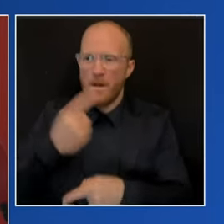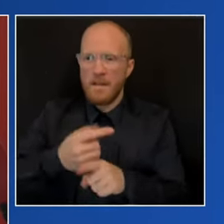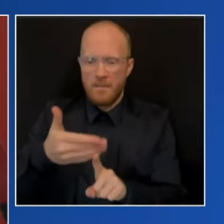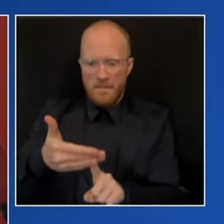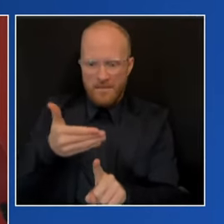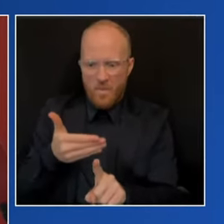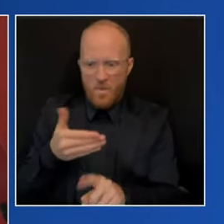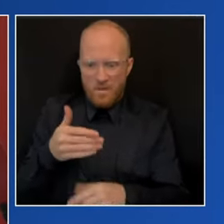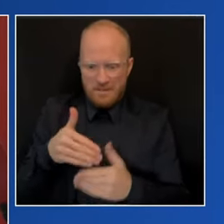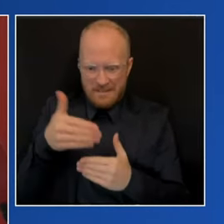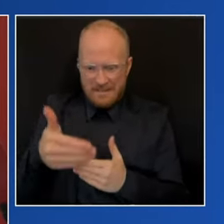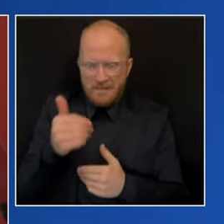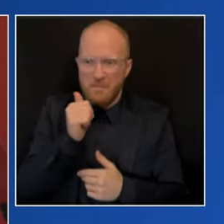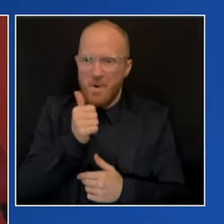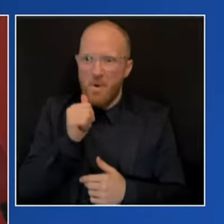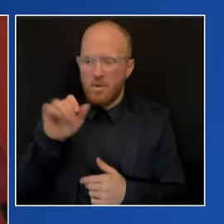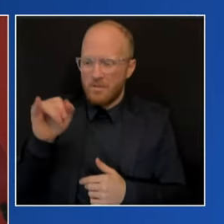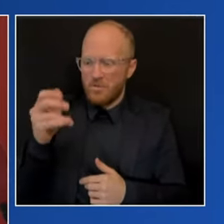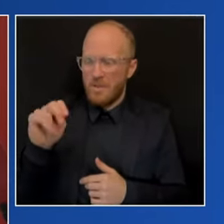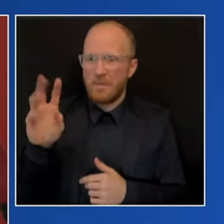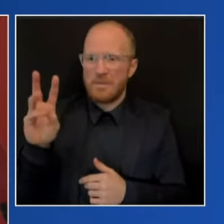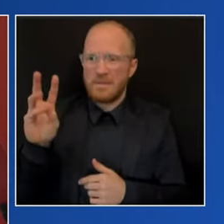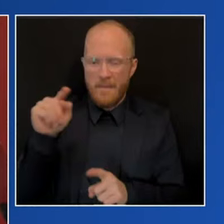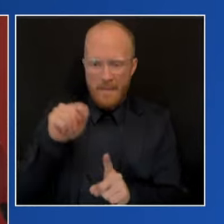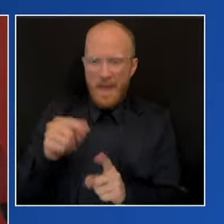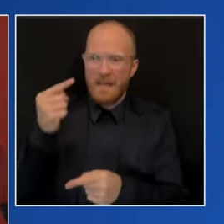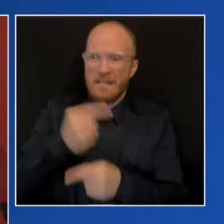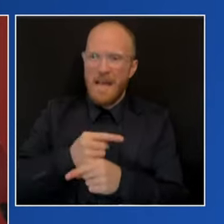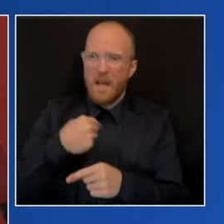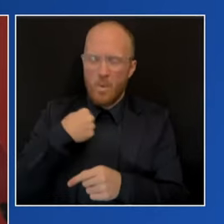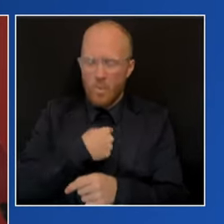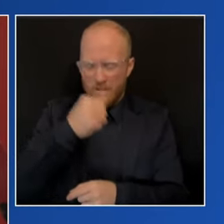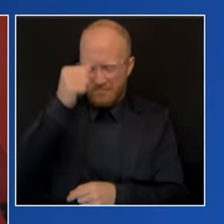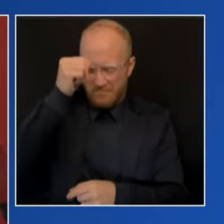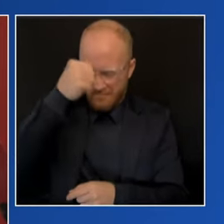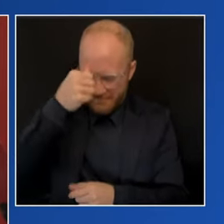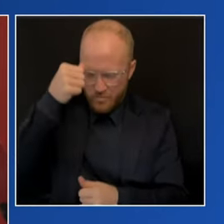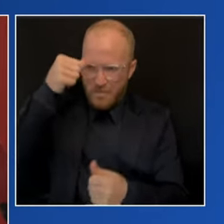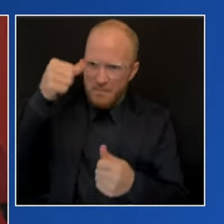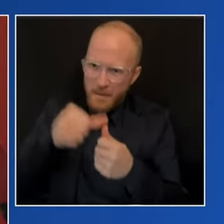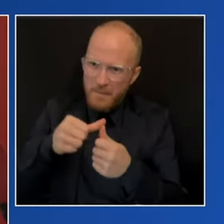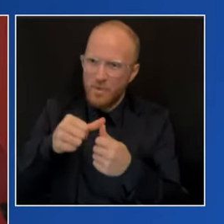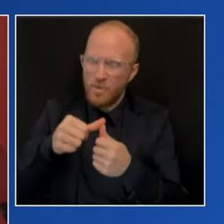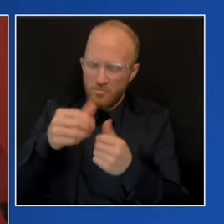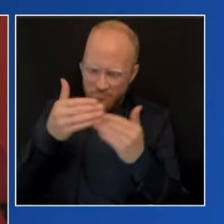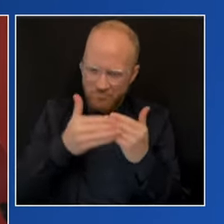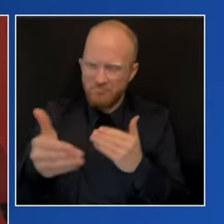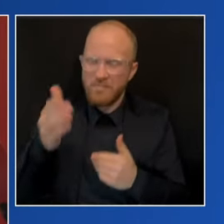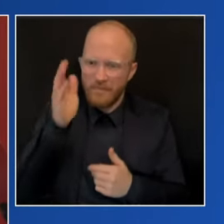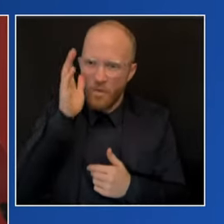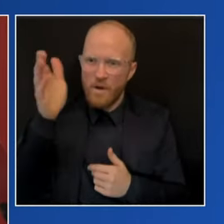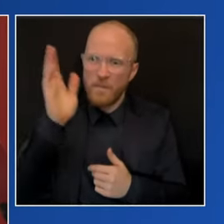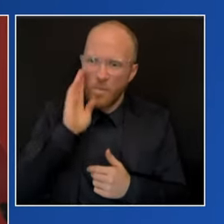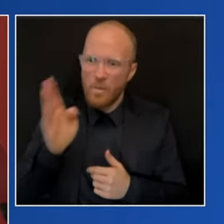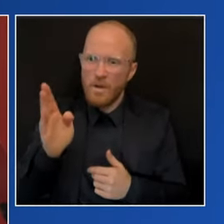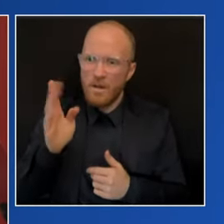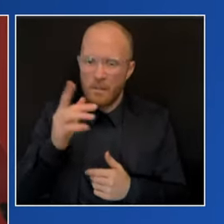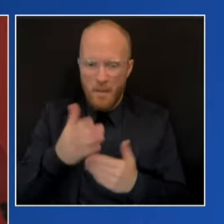6th. A day forever seared in our memory because it was on that day that we nearly lost